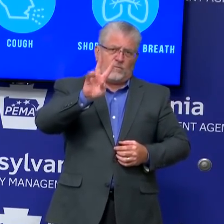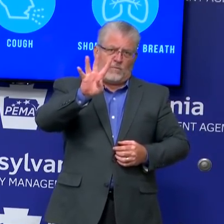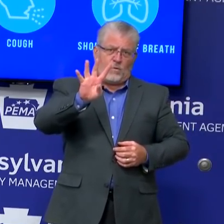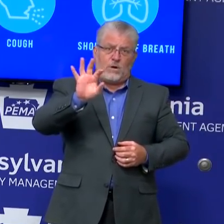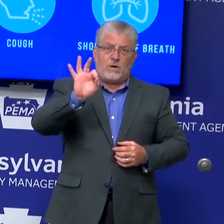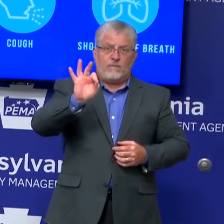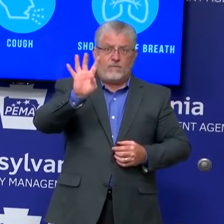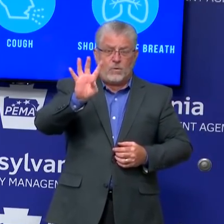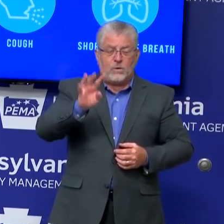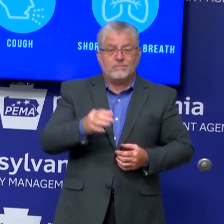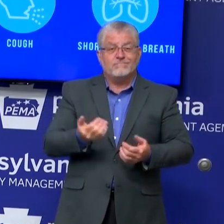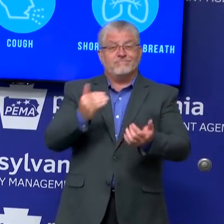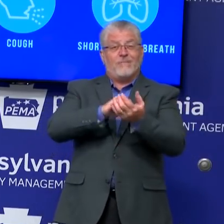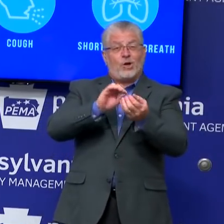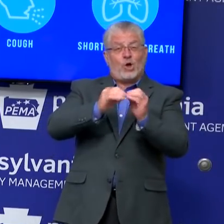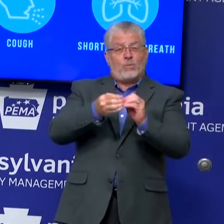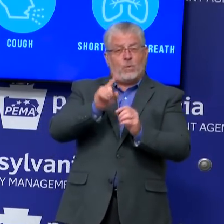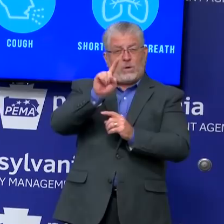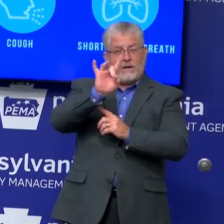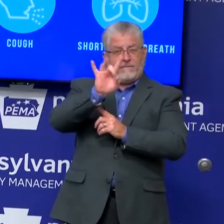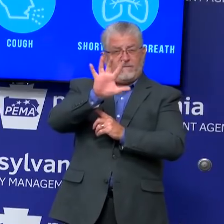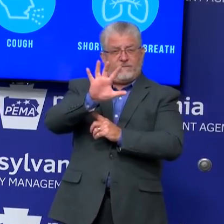1-855-284-2494. Again,